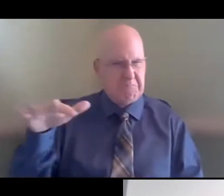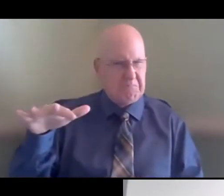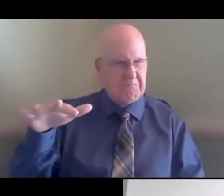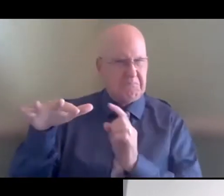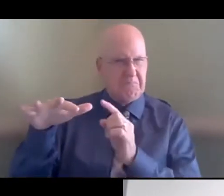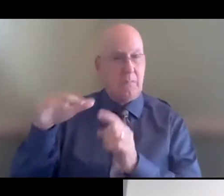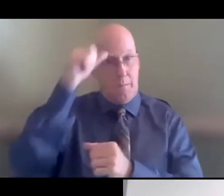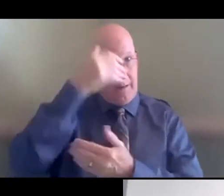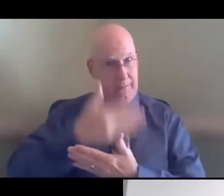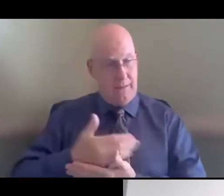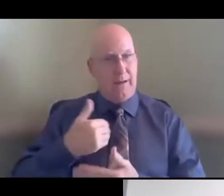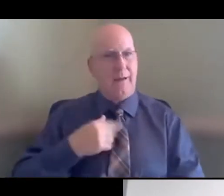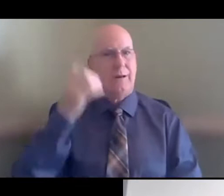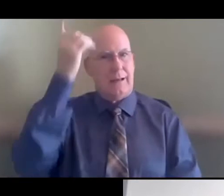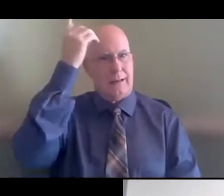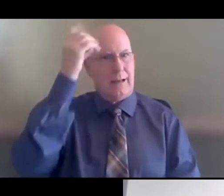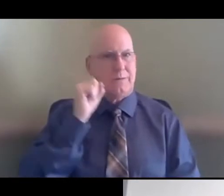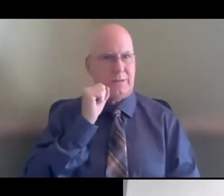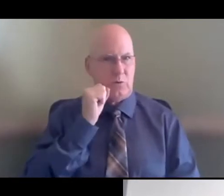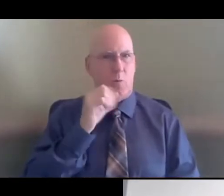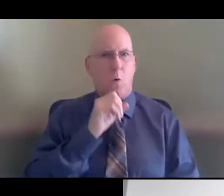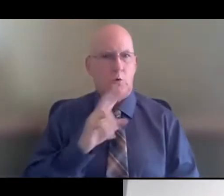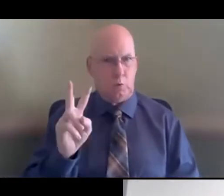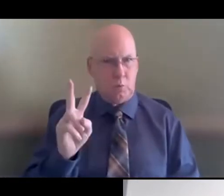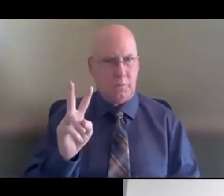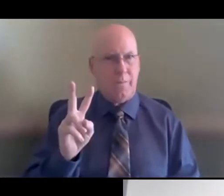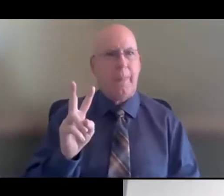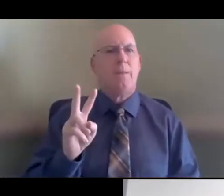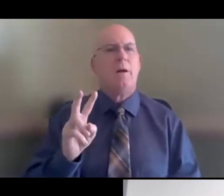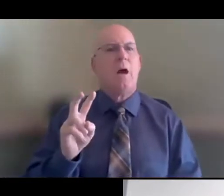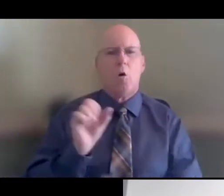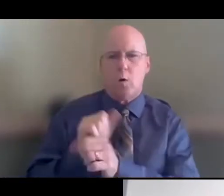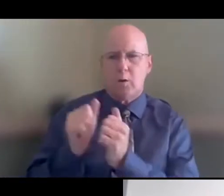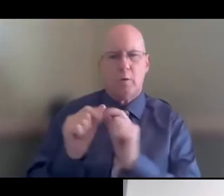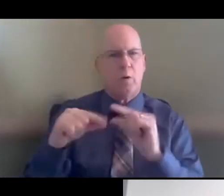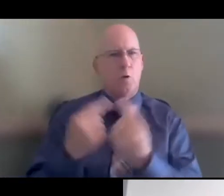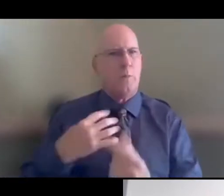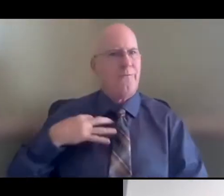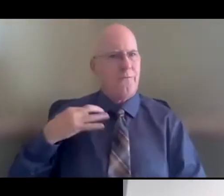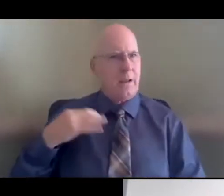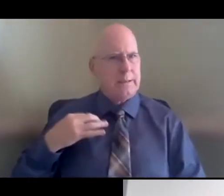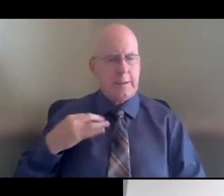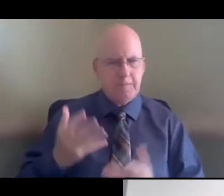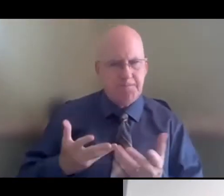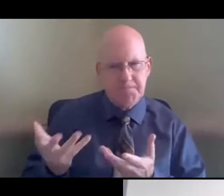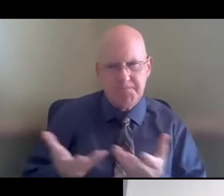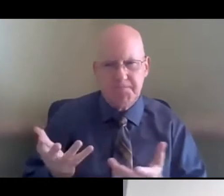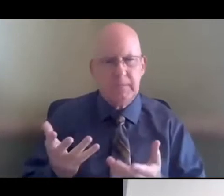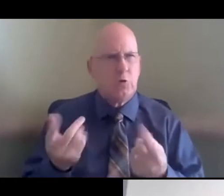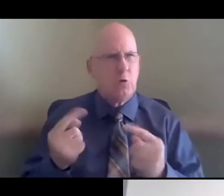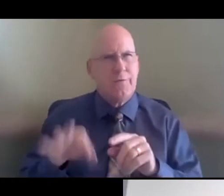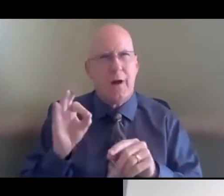son, who has Down syndrome, was 2 years old, and I was working with a group of volunteers who were looking for a way to